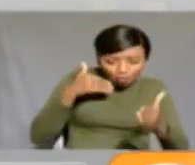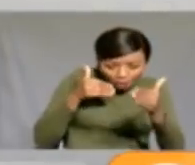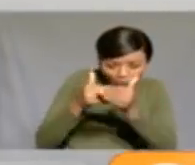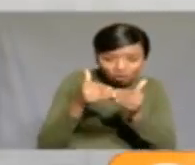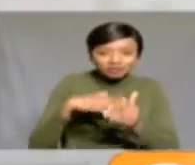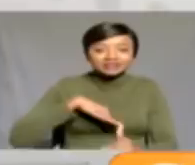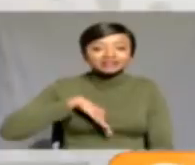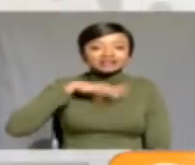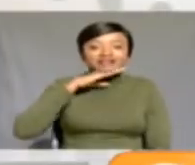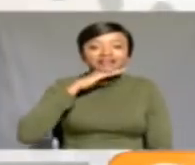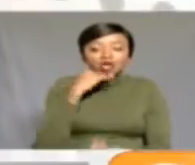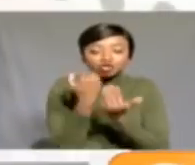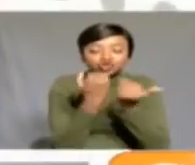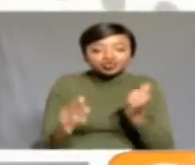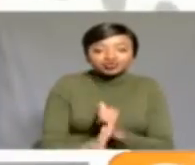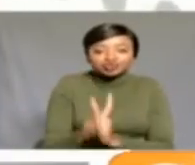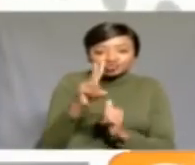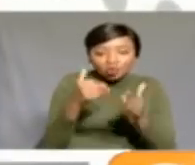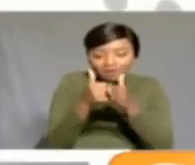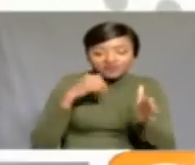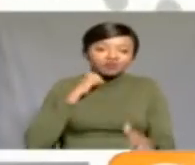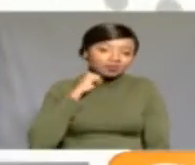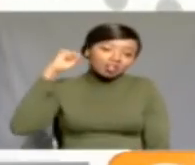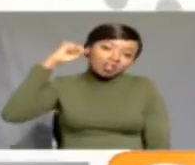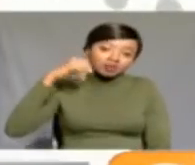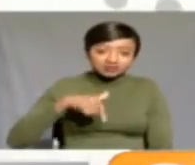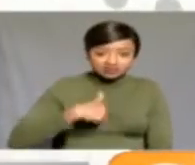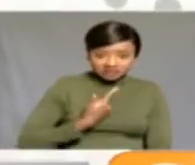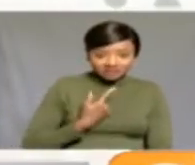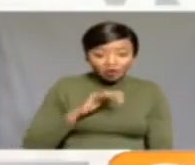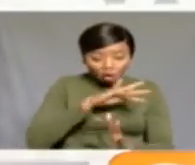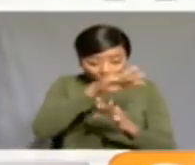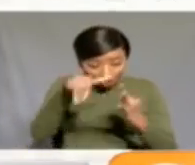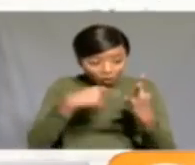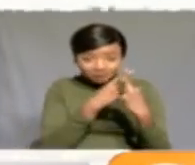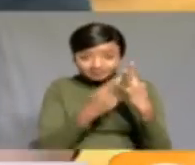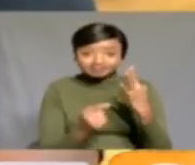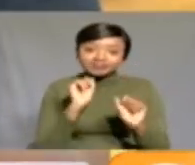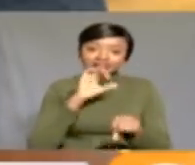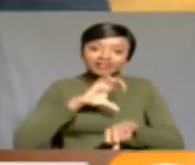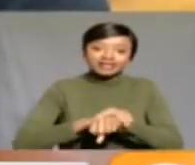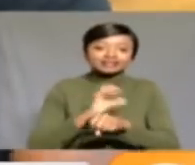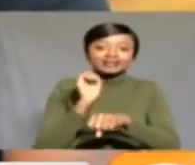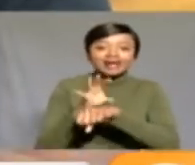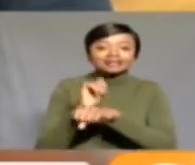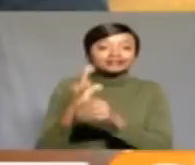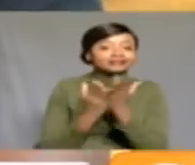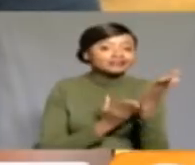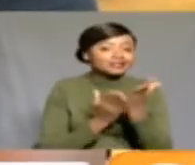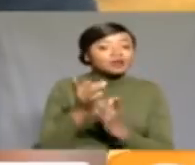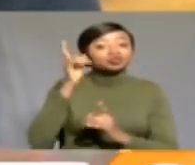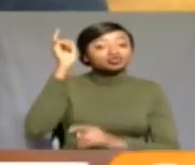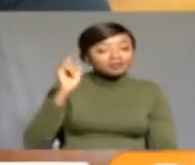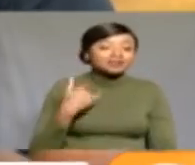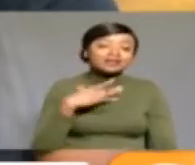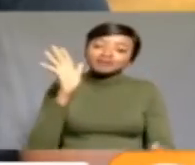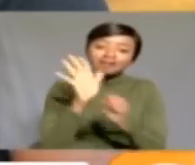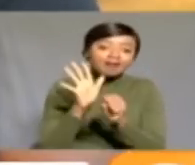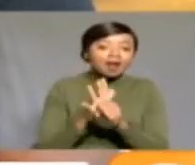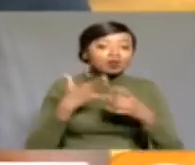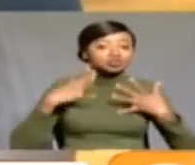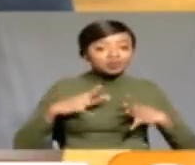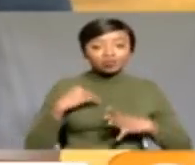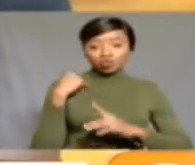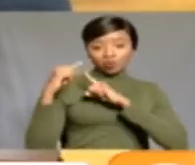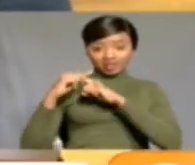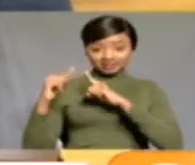two children before committing suicide. All of them are receiving counseling services. So we need to have a lot of people who have gone through